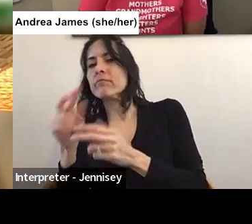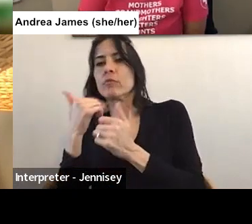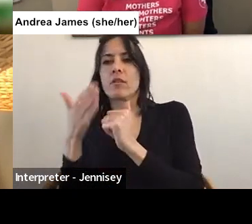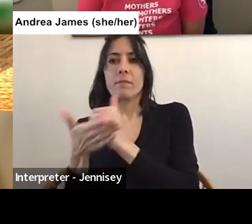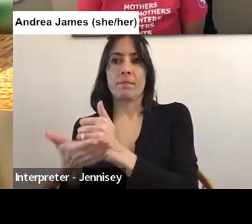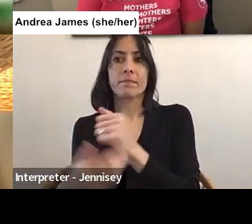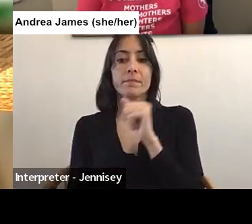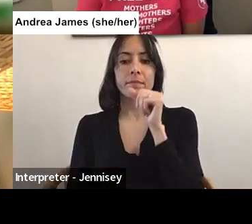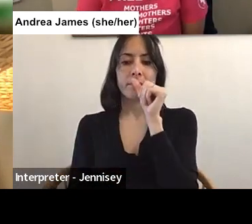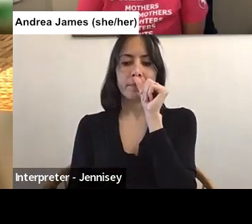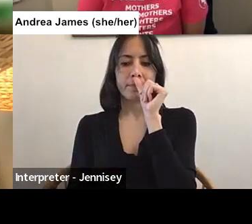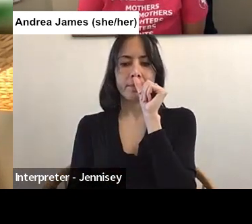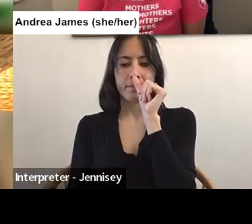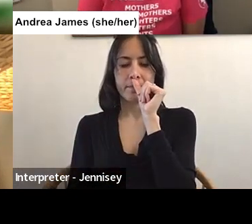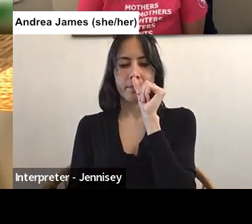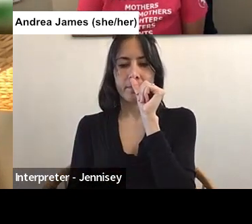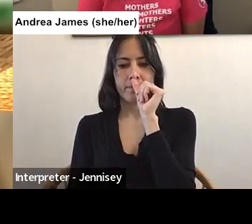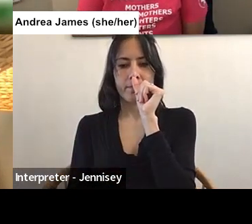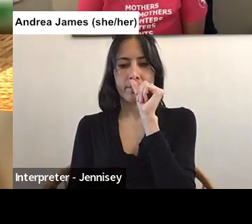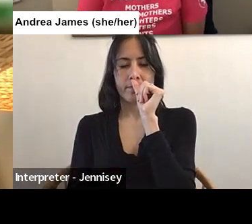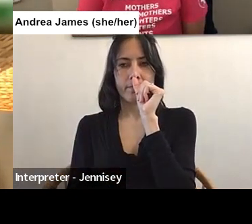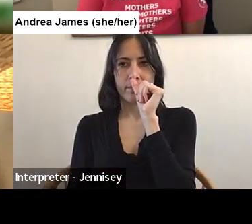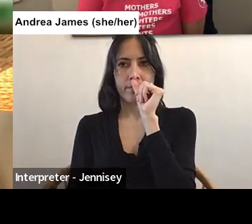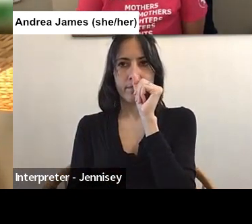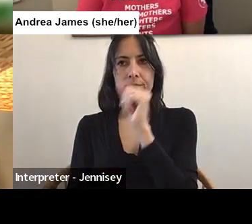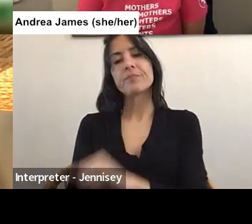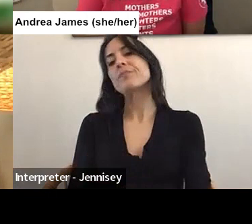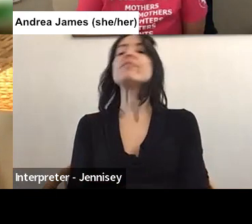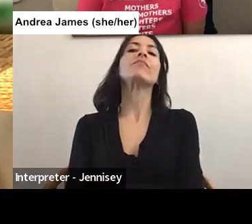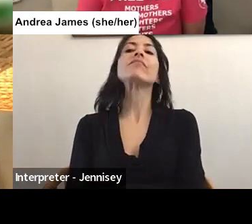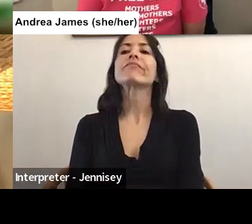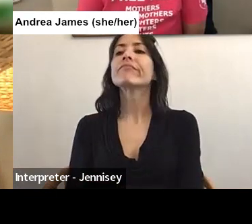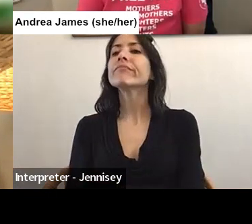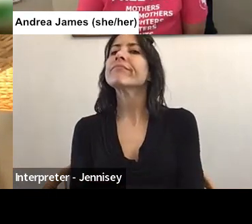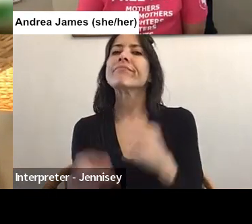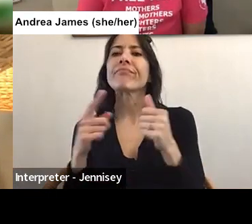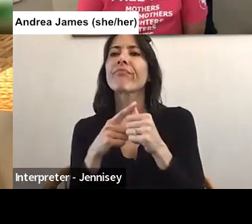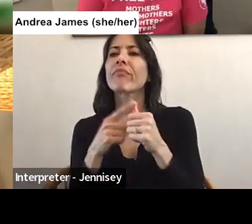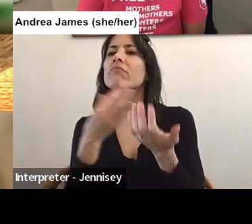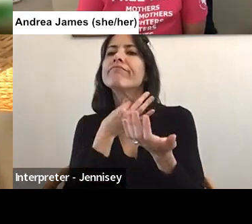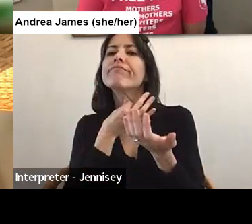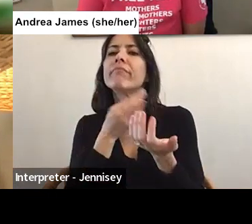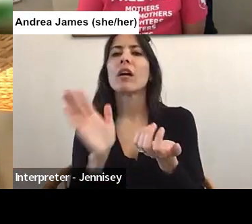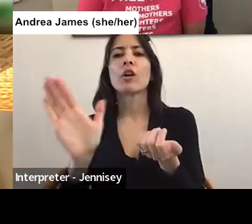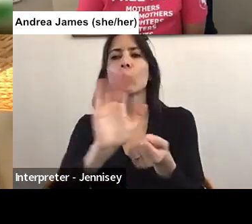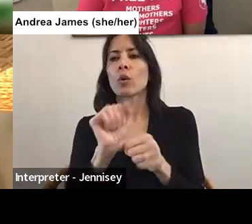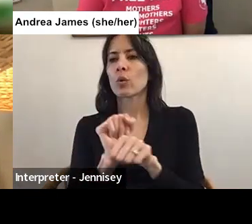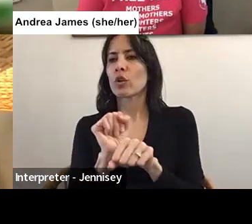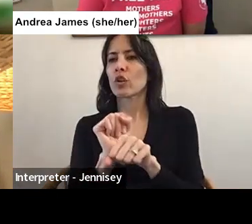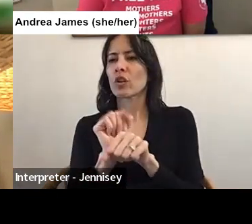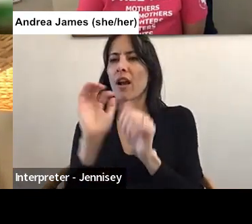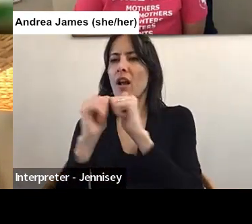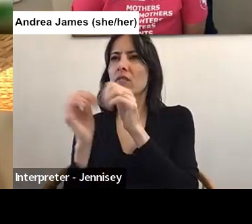First, as we get started, I'd like to ask if each of you would tell us a little bit about your work and how it relates to prison